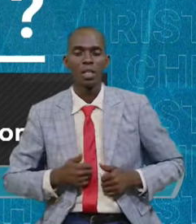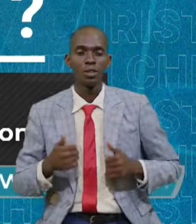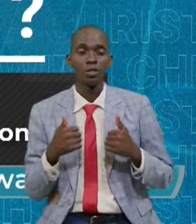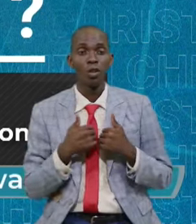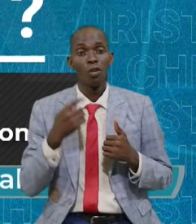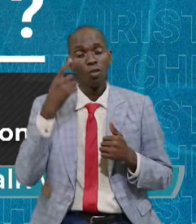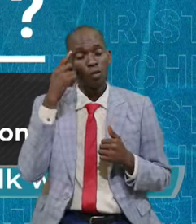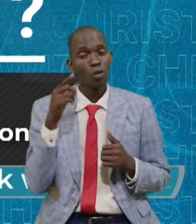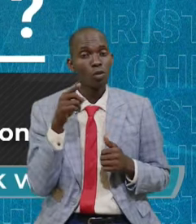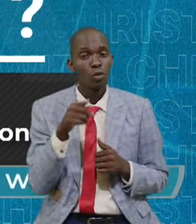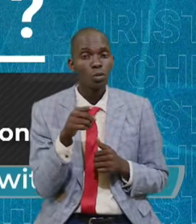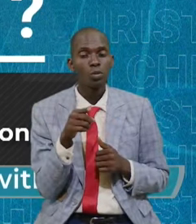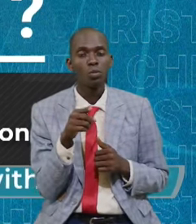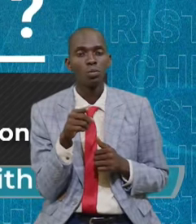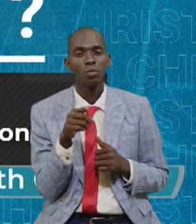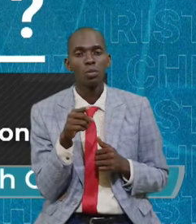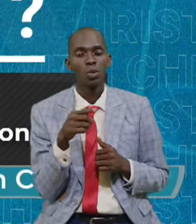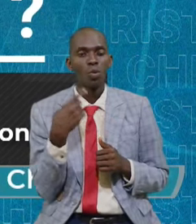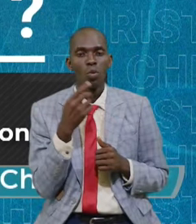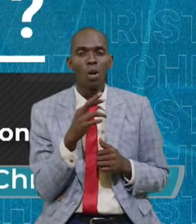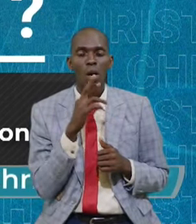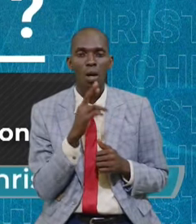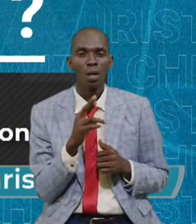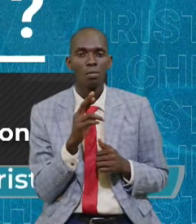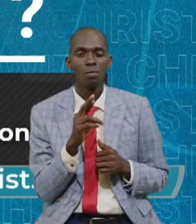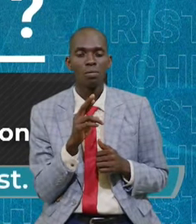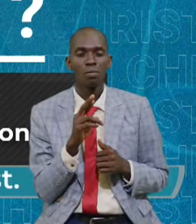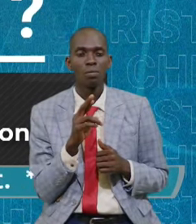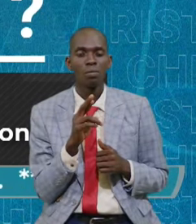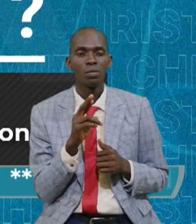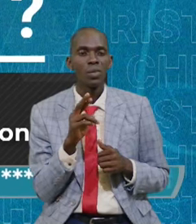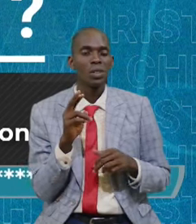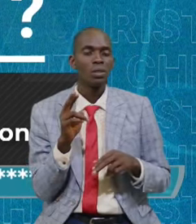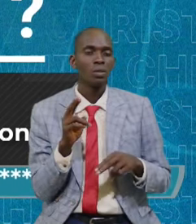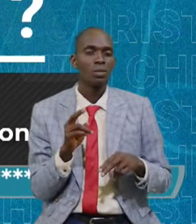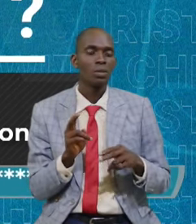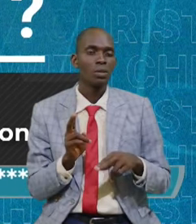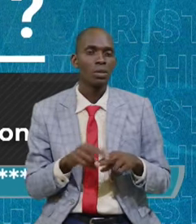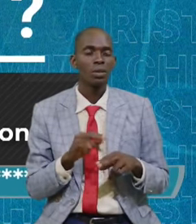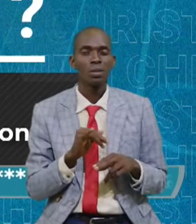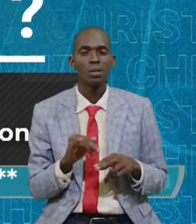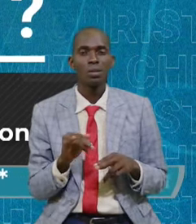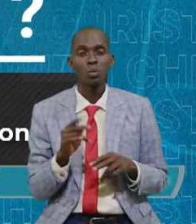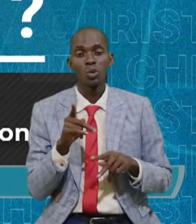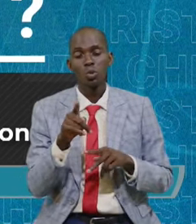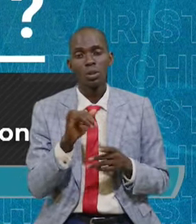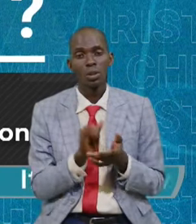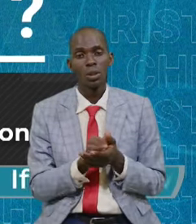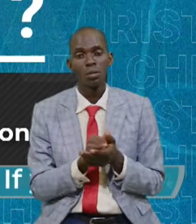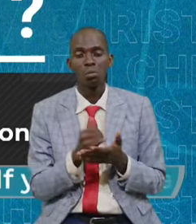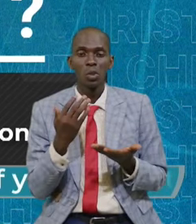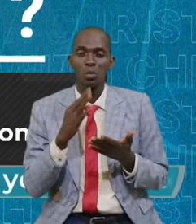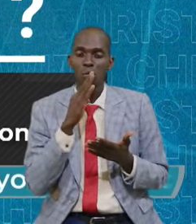in places here in the city that do not have number, please give a